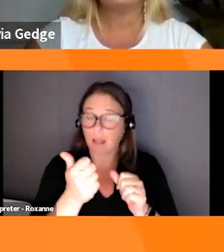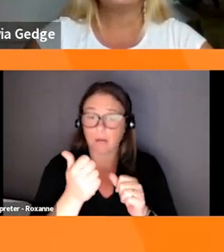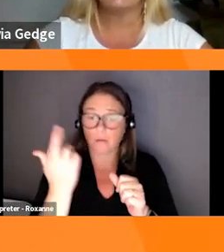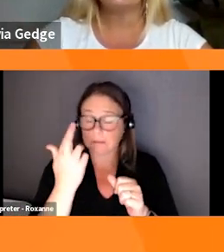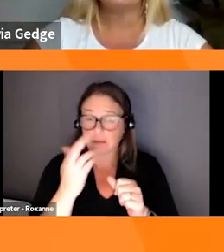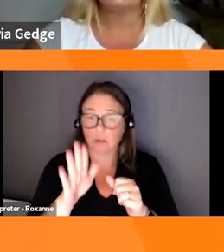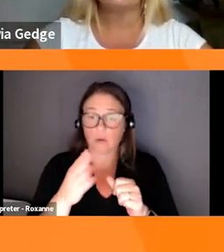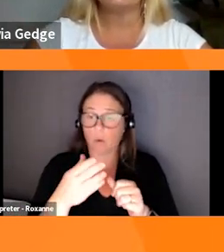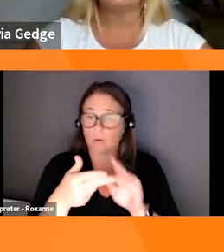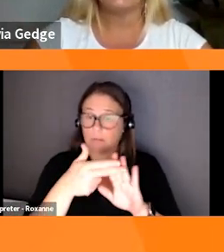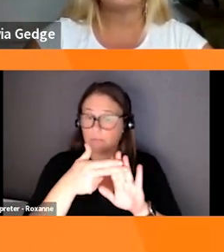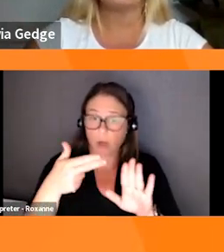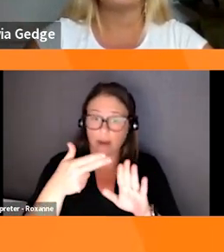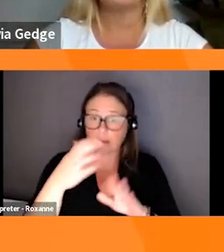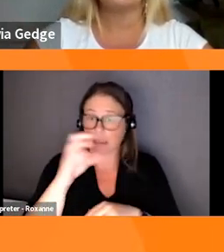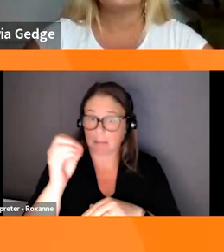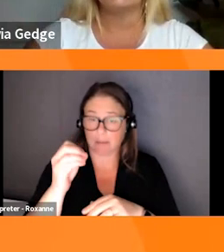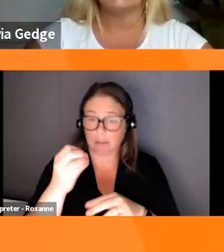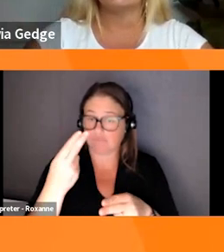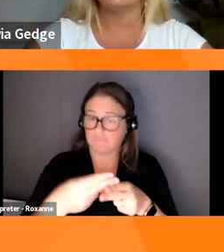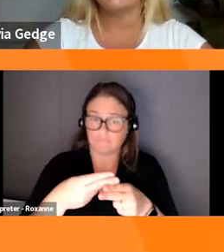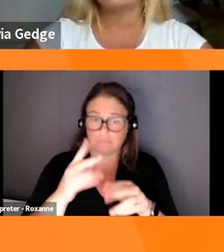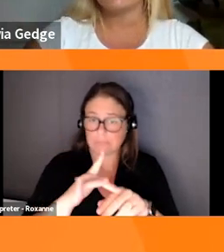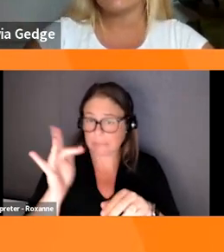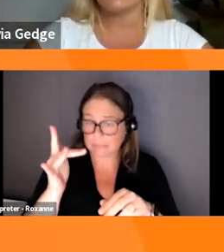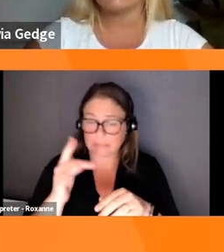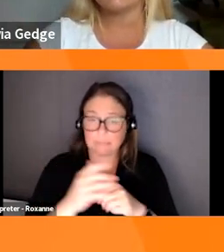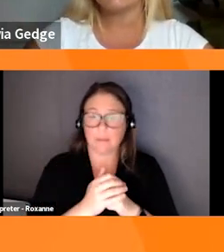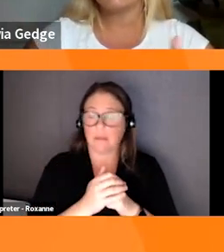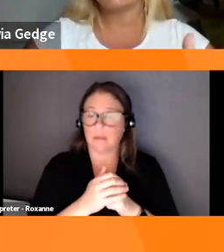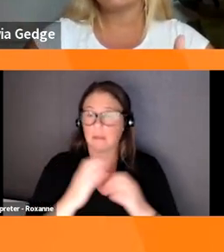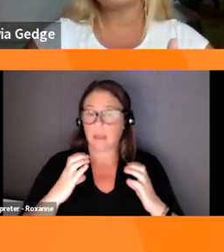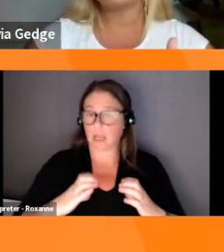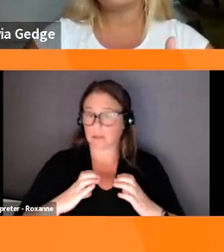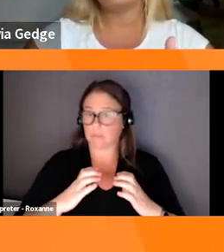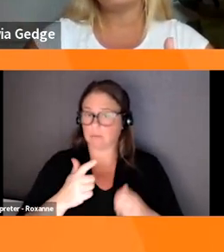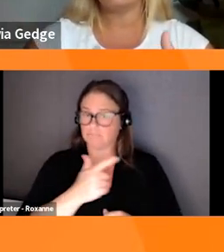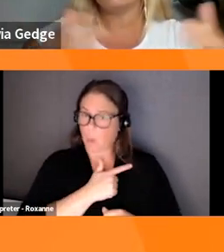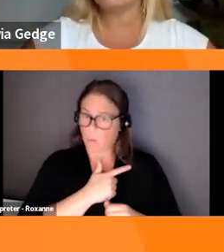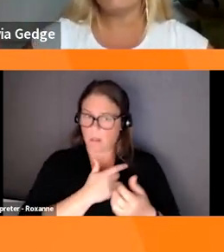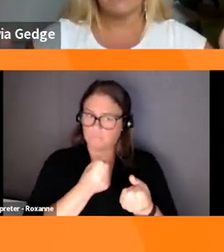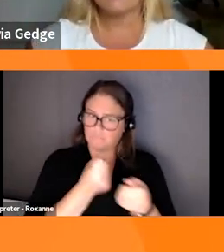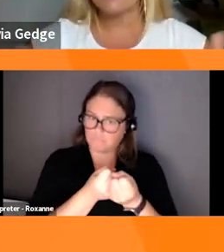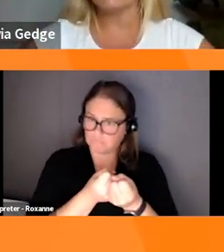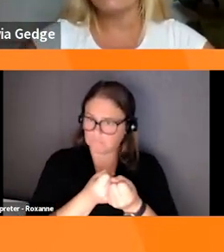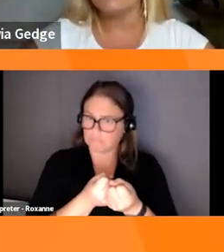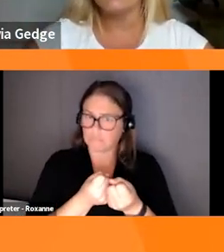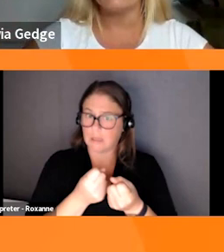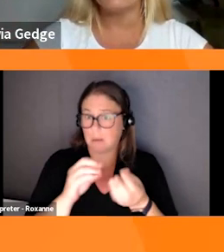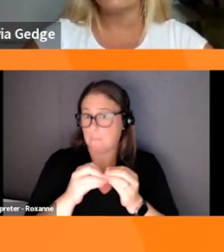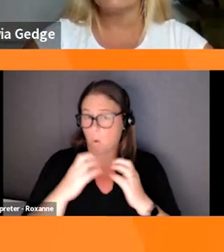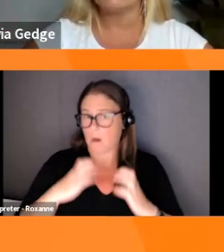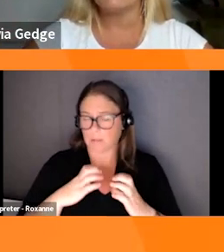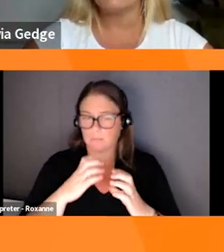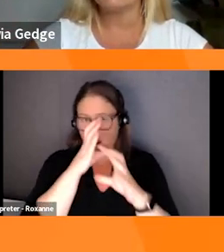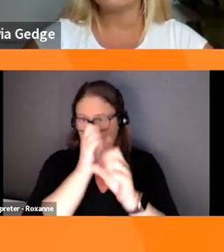reputation. It helps to increase your customer loyalty, and it attracts customers. And all of us, even in this